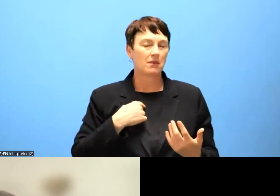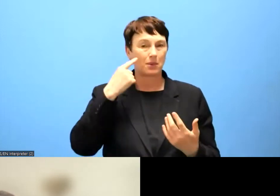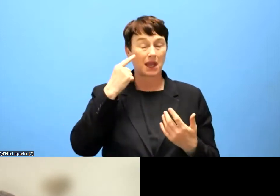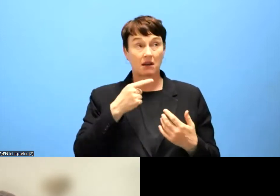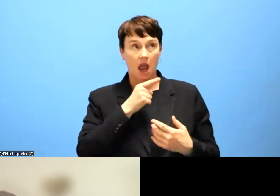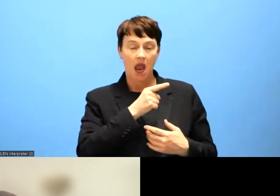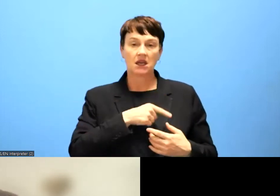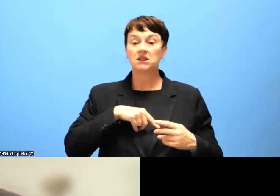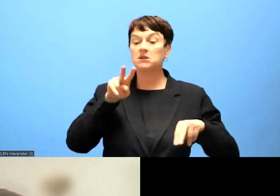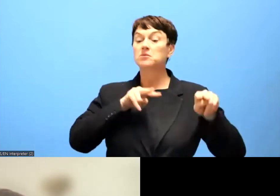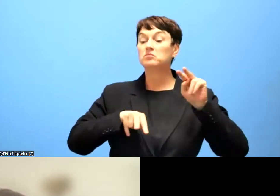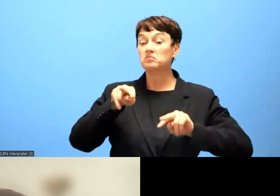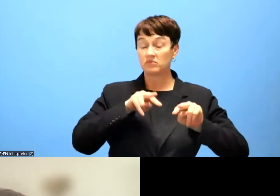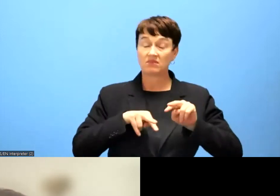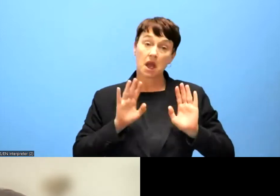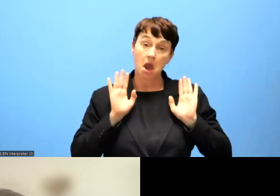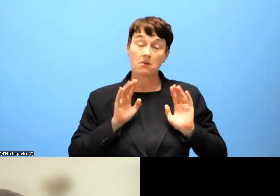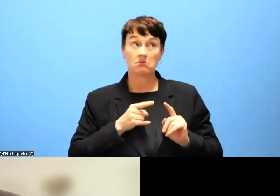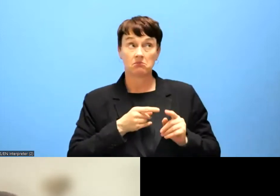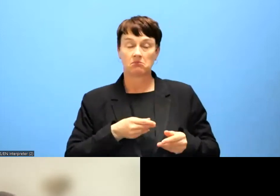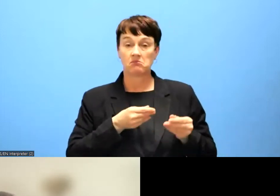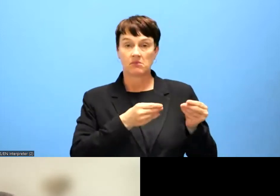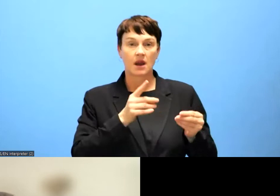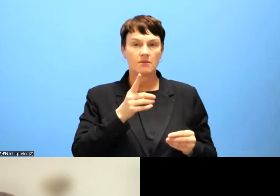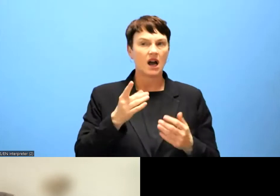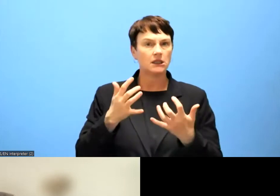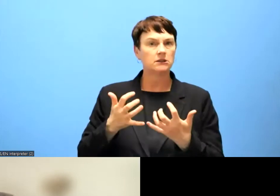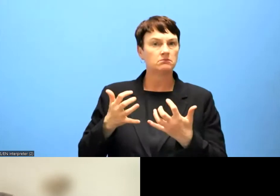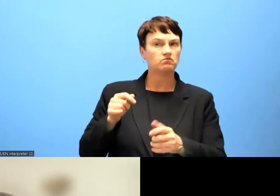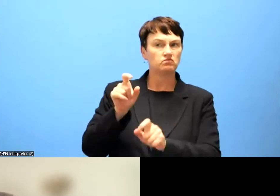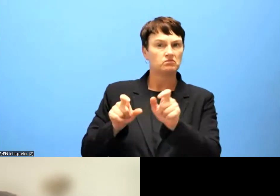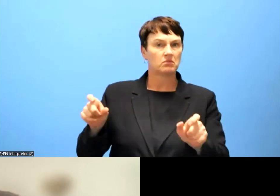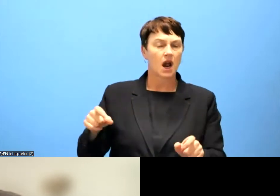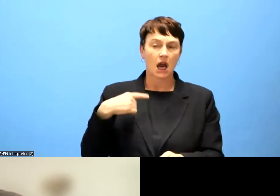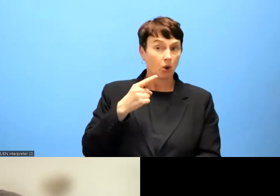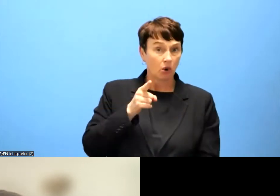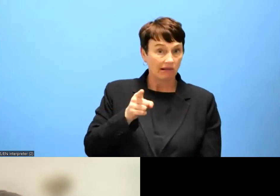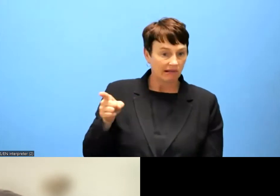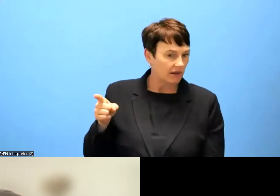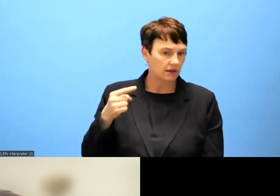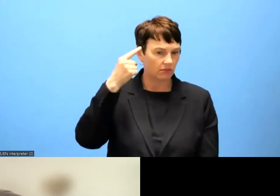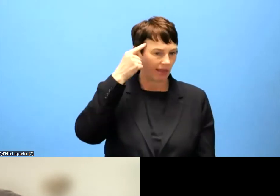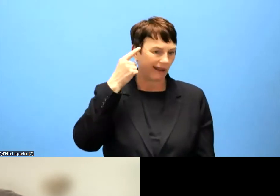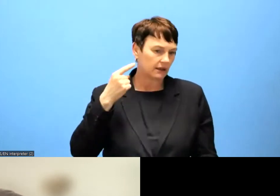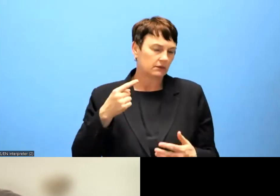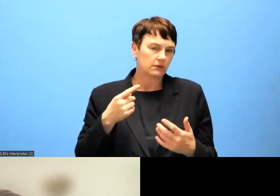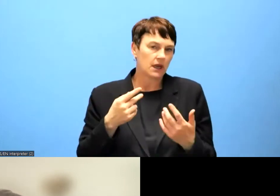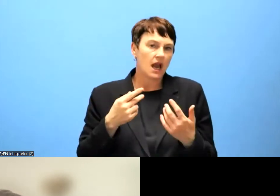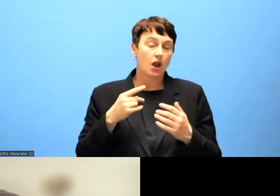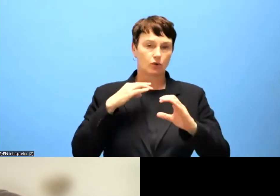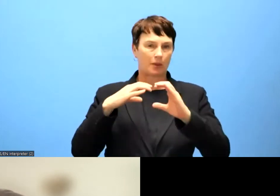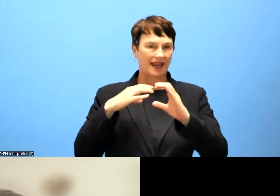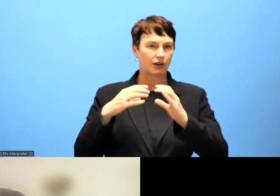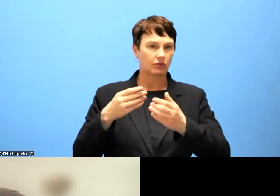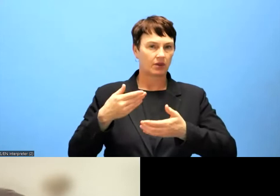some more communication material, I would say, will be beneficial because it will be easier for people to understand what is behind all